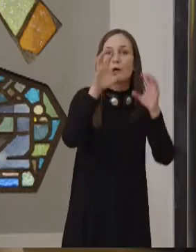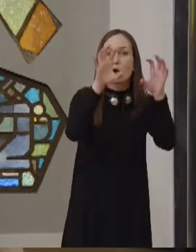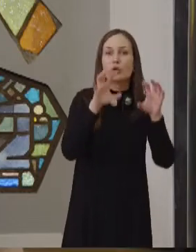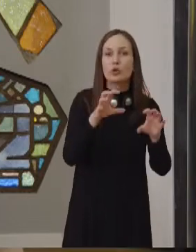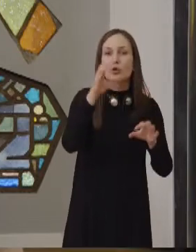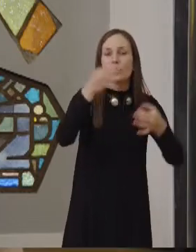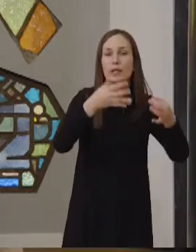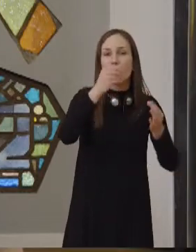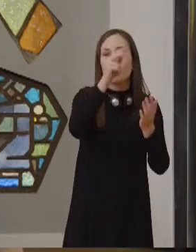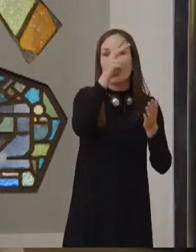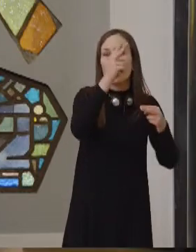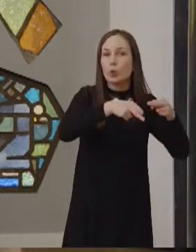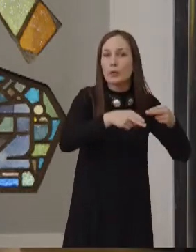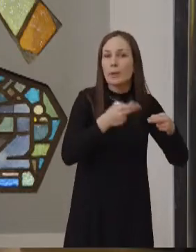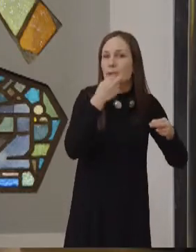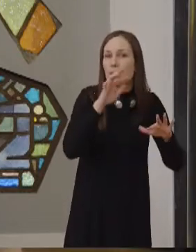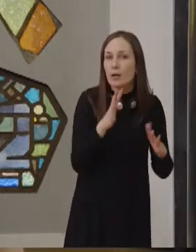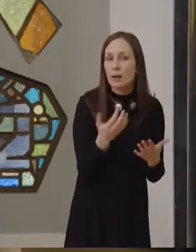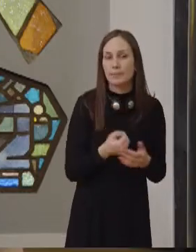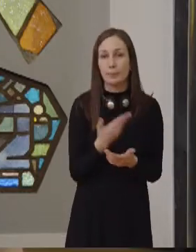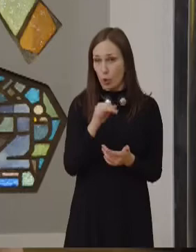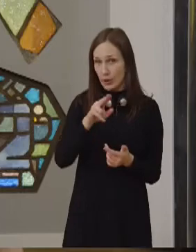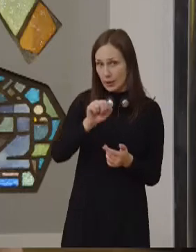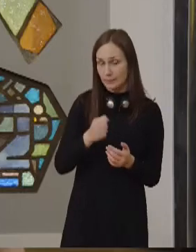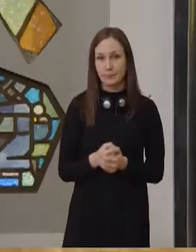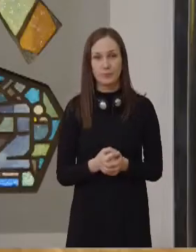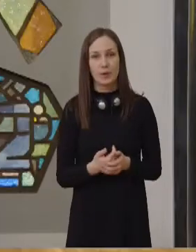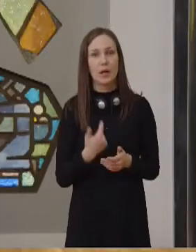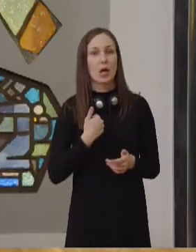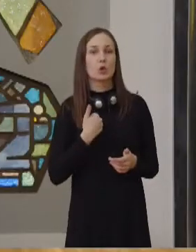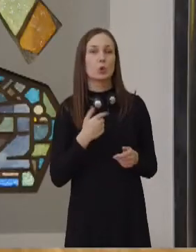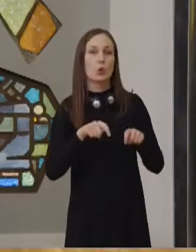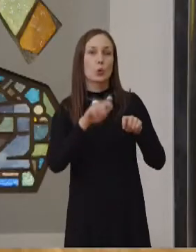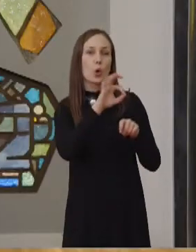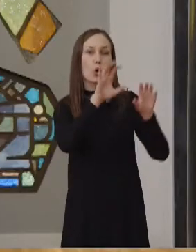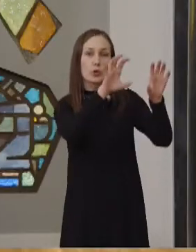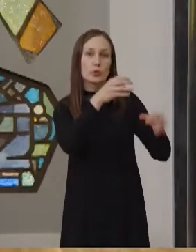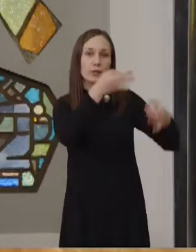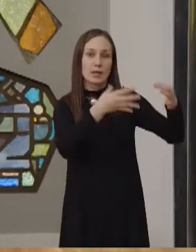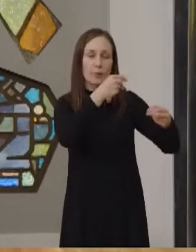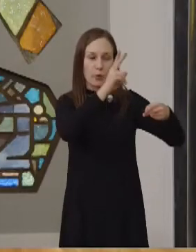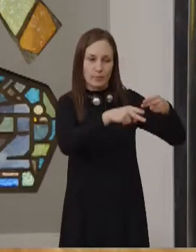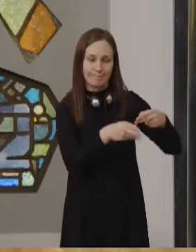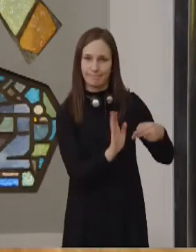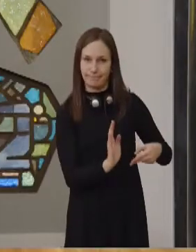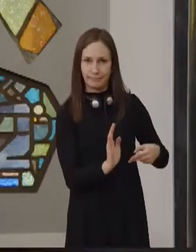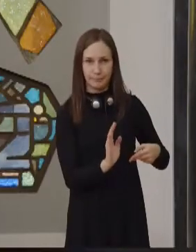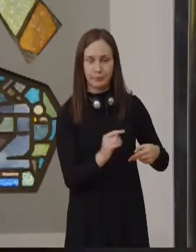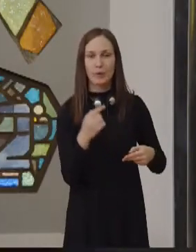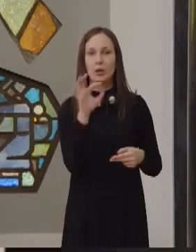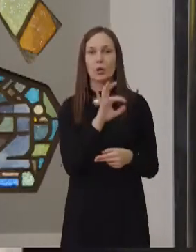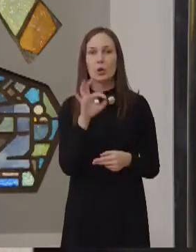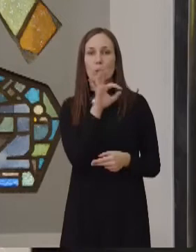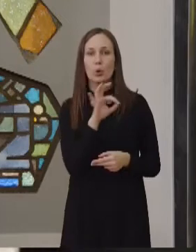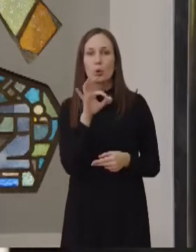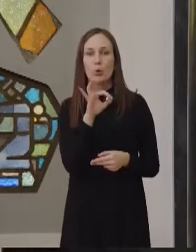Monika, gal jūs čia Monica, maybe you could tell about the rulings of the Constitutional Court. First of all, I don't want